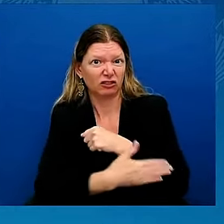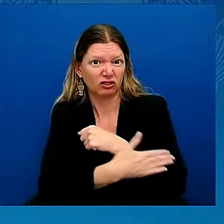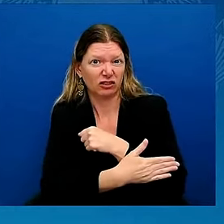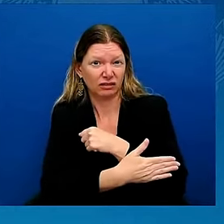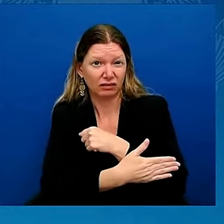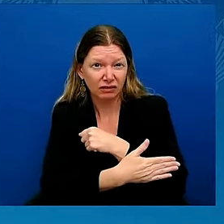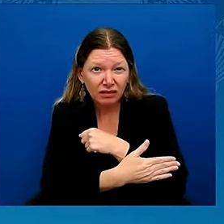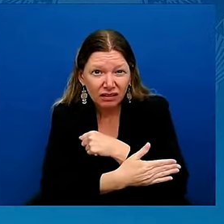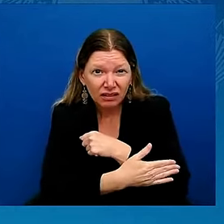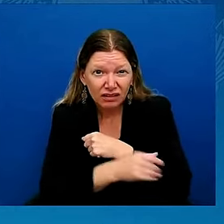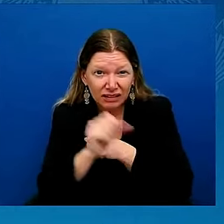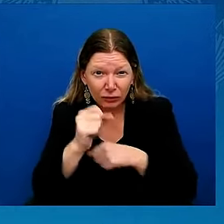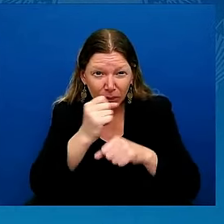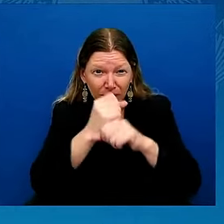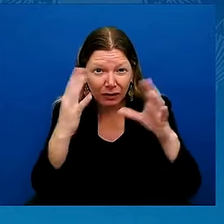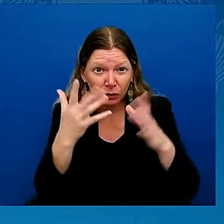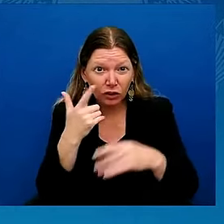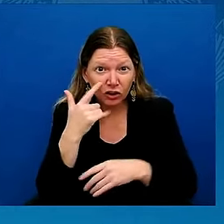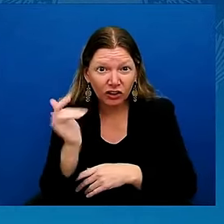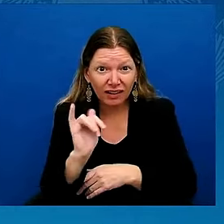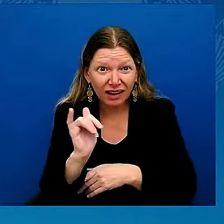Massive detention camps?